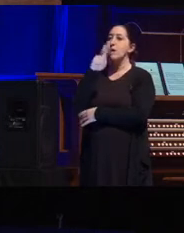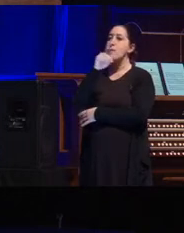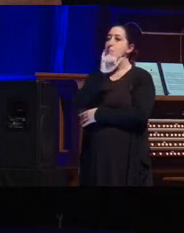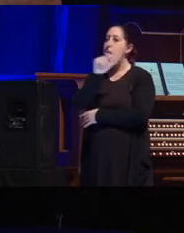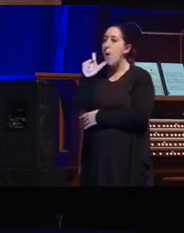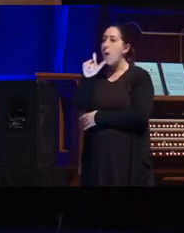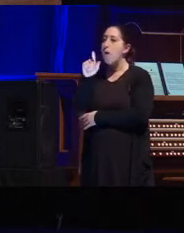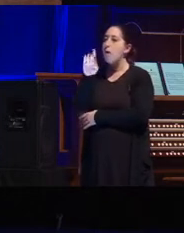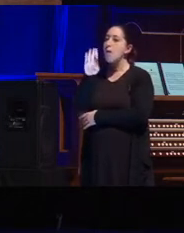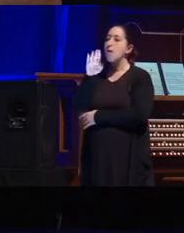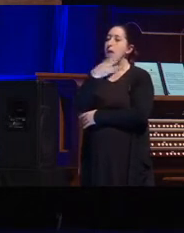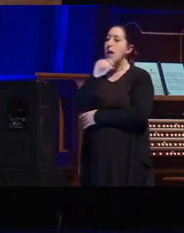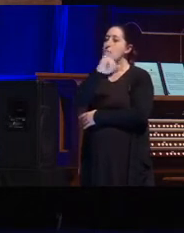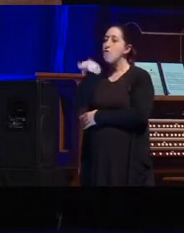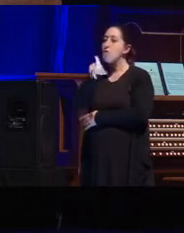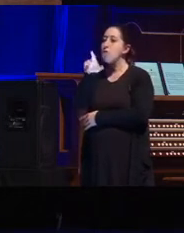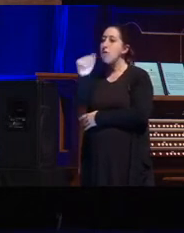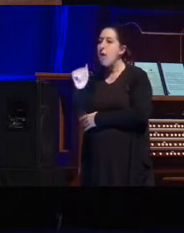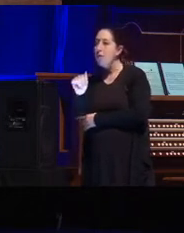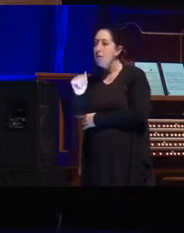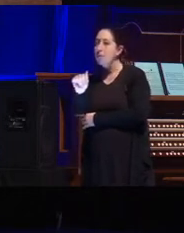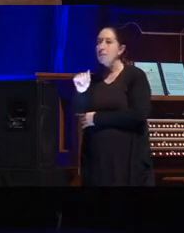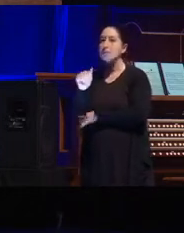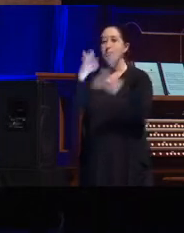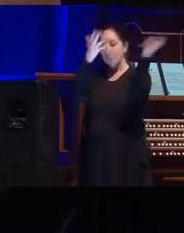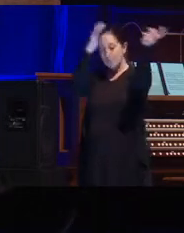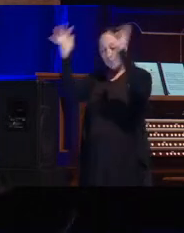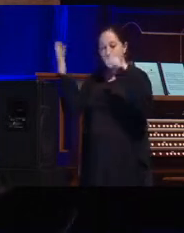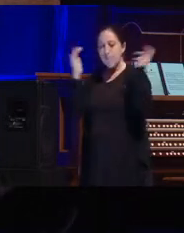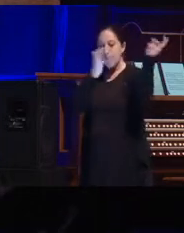Sr. and Julia Donovan Darlow.